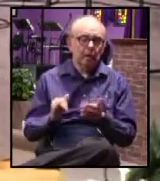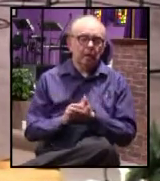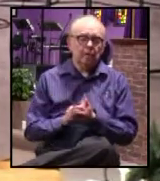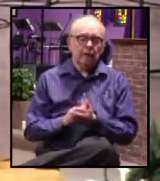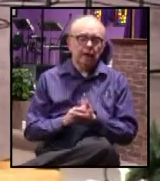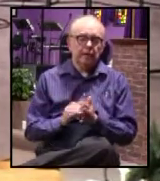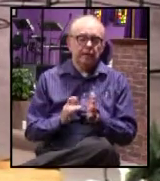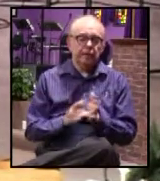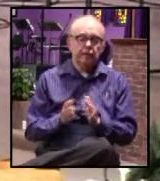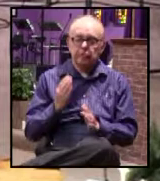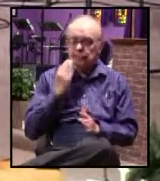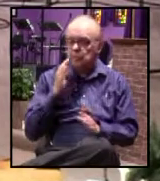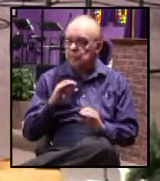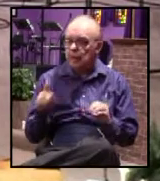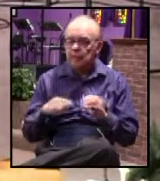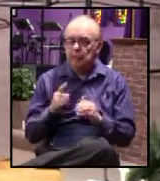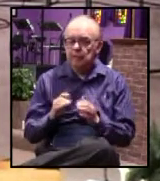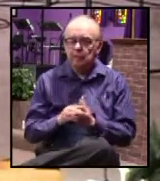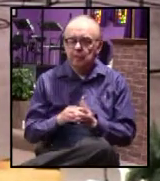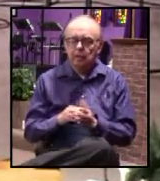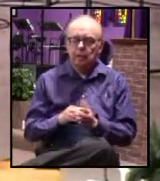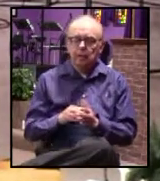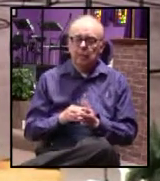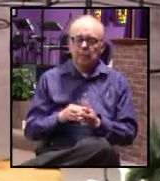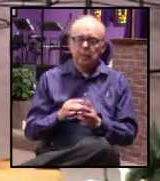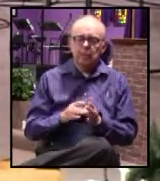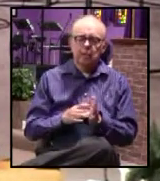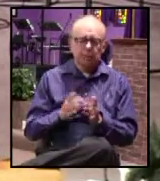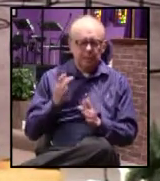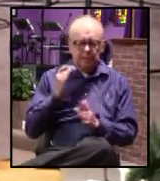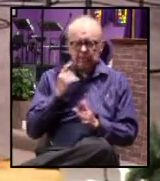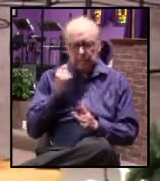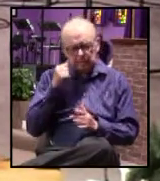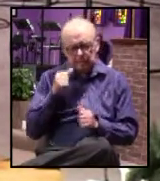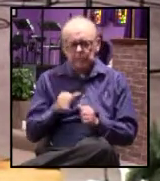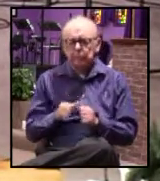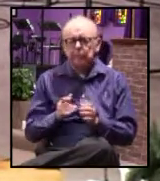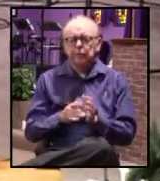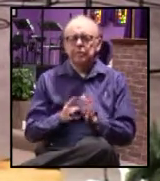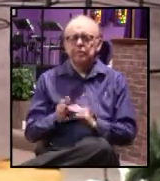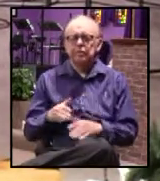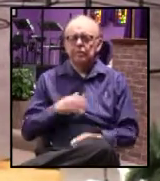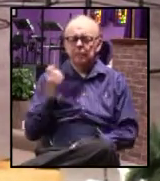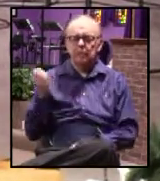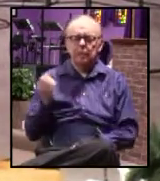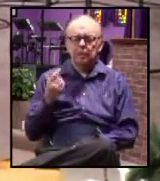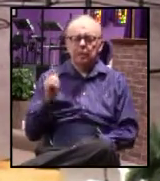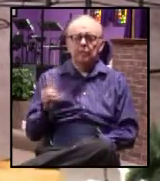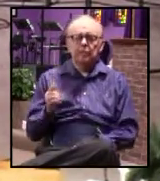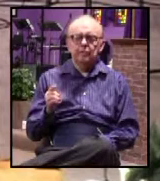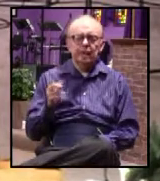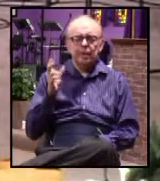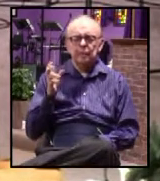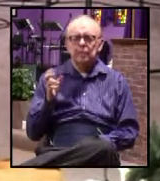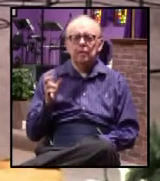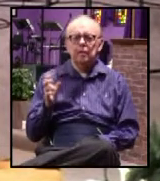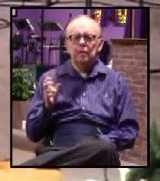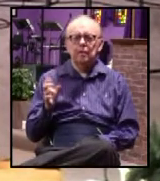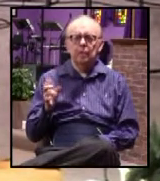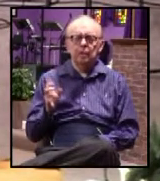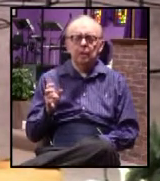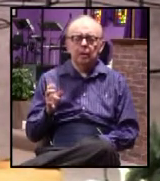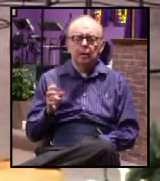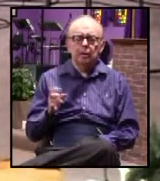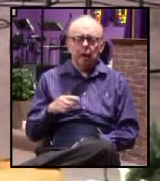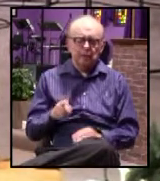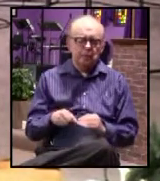nothing about. He could still remember Jesus loud enough for only him to hear